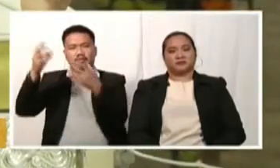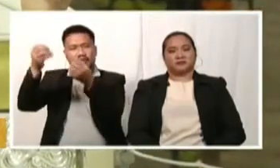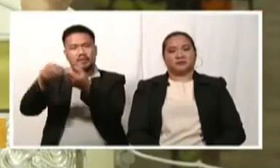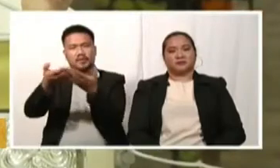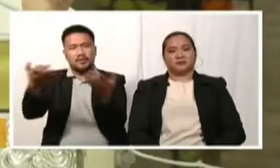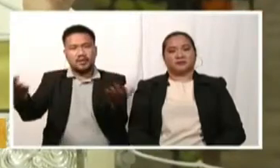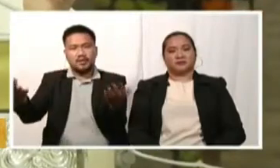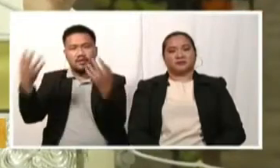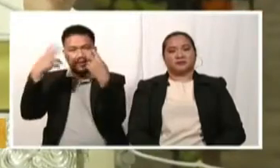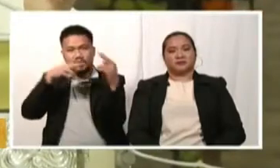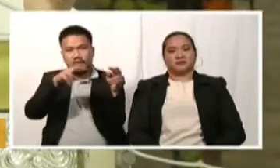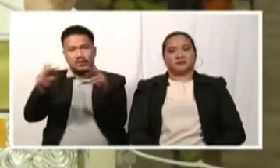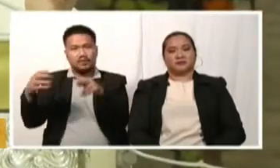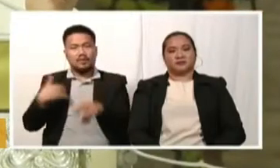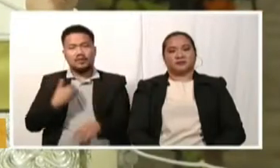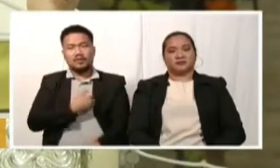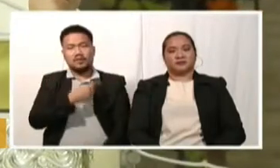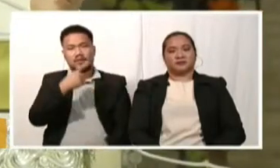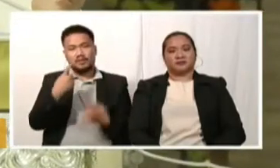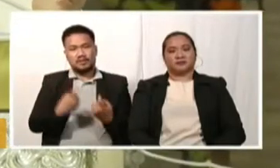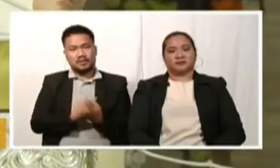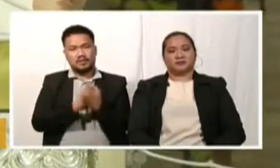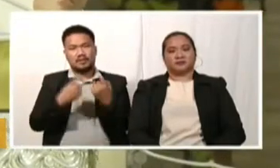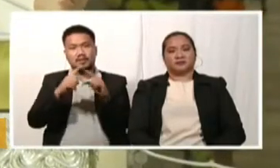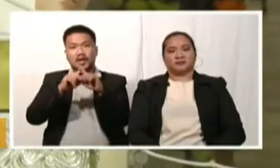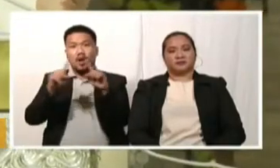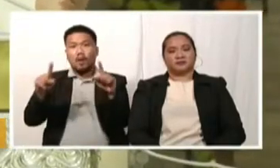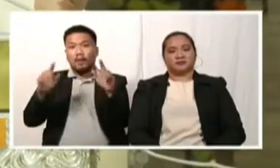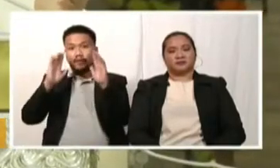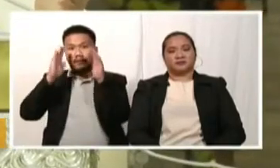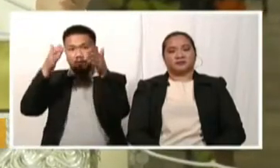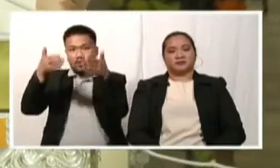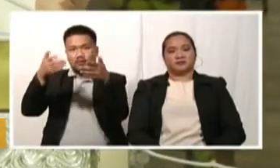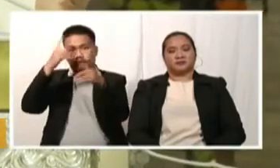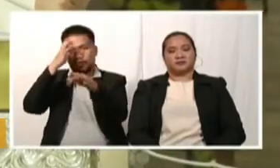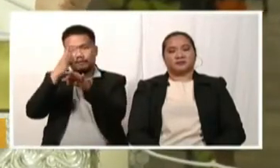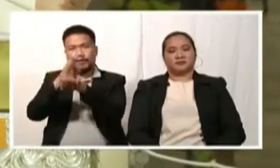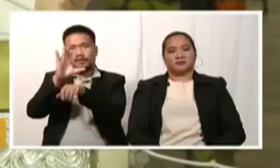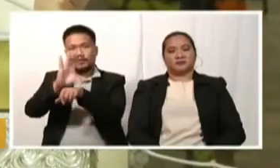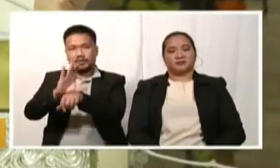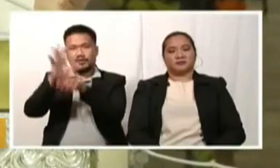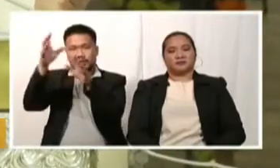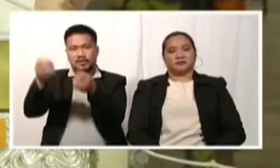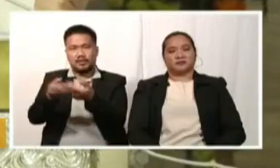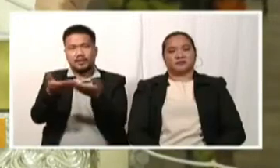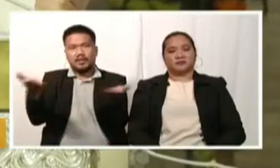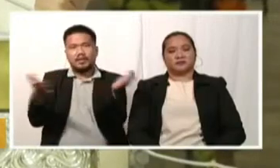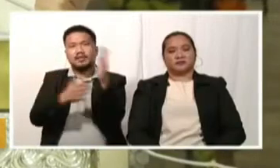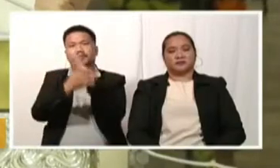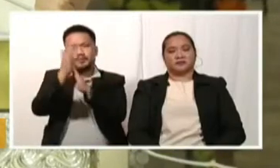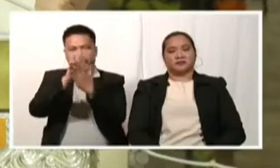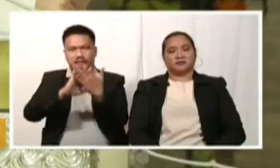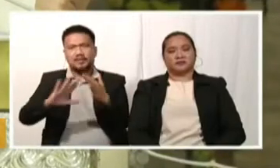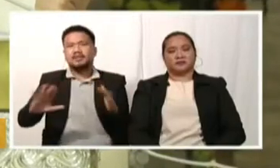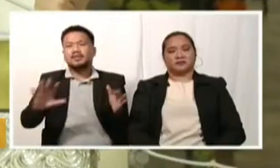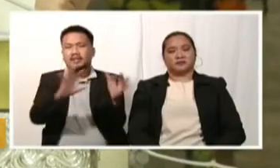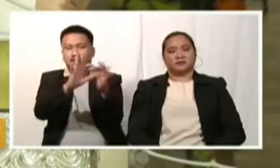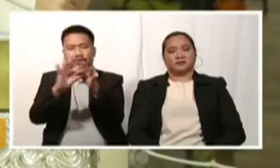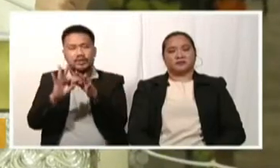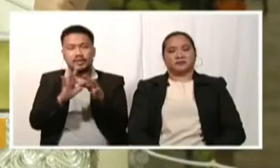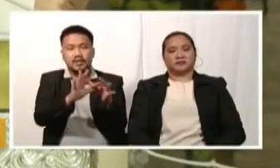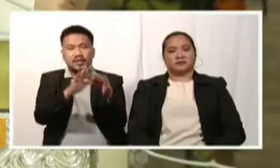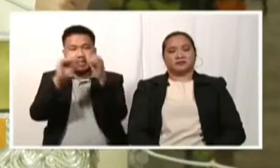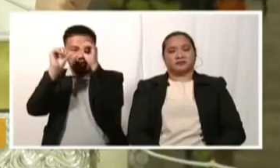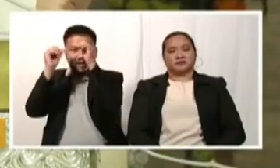Look not on our sins, but on the faith of your Church, and graciously grant her peace and unity